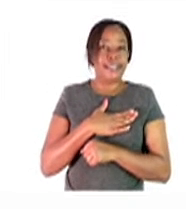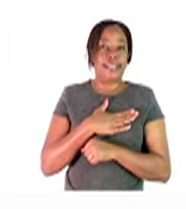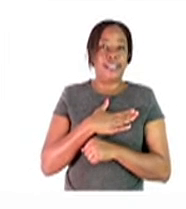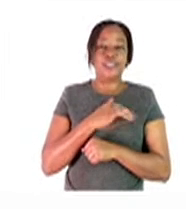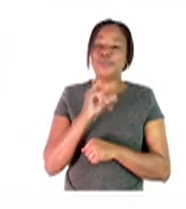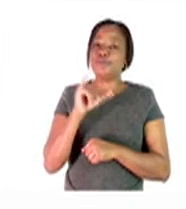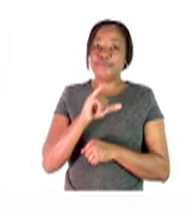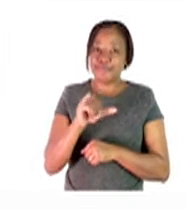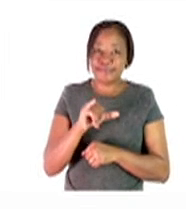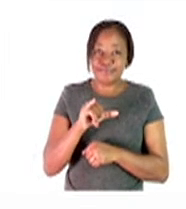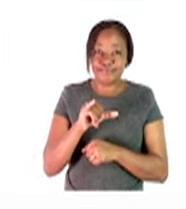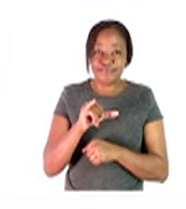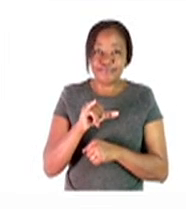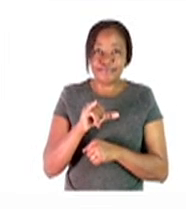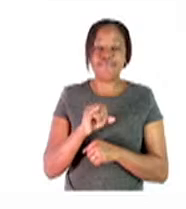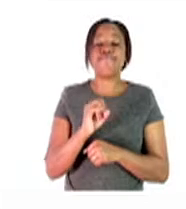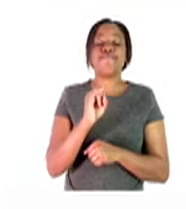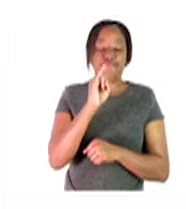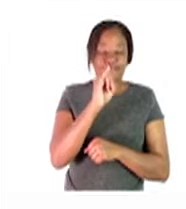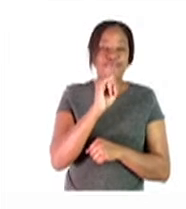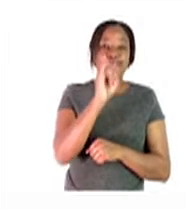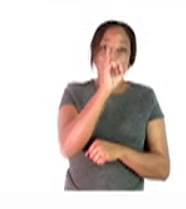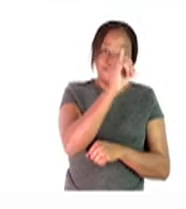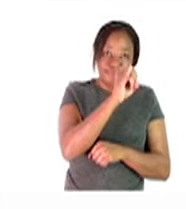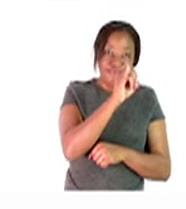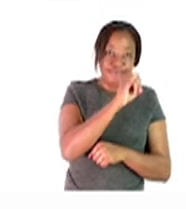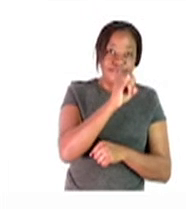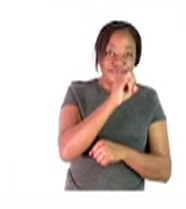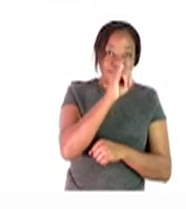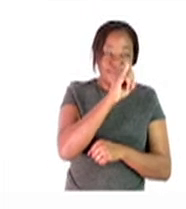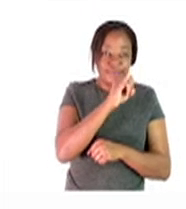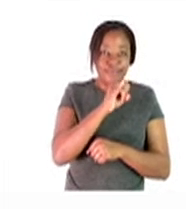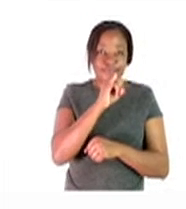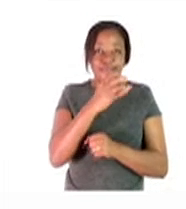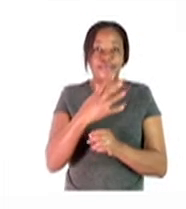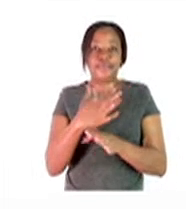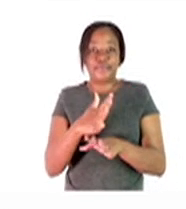and neatly in those two clouds above them.